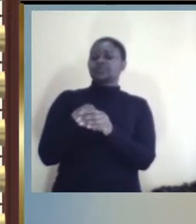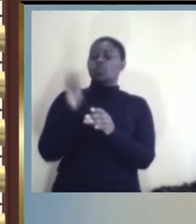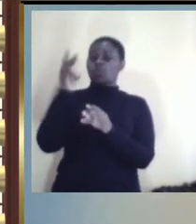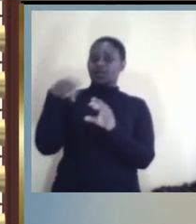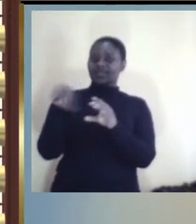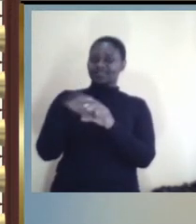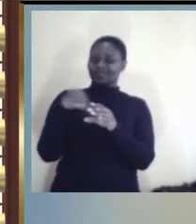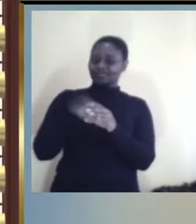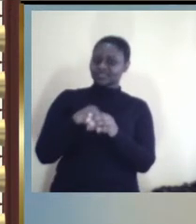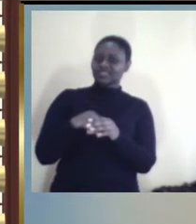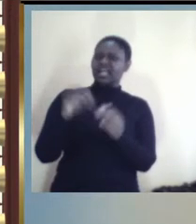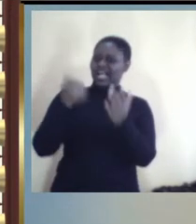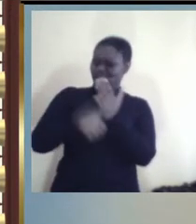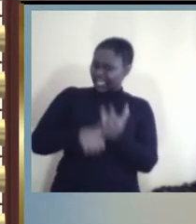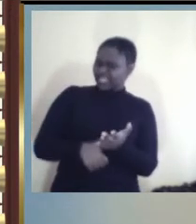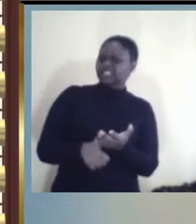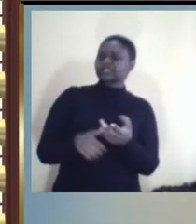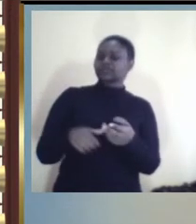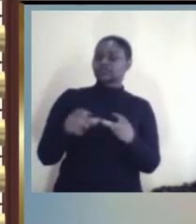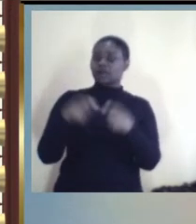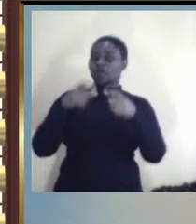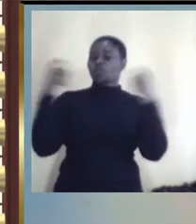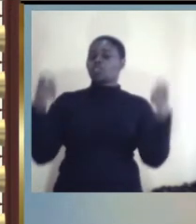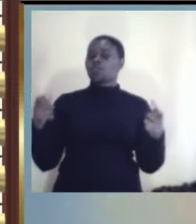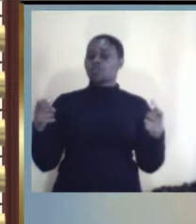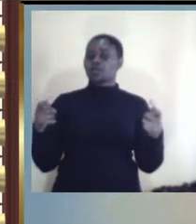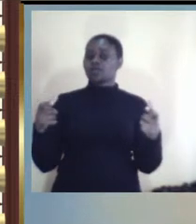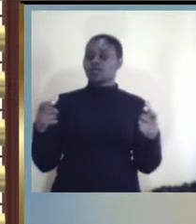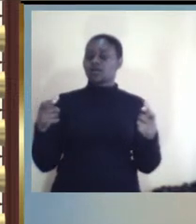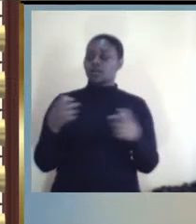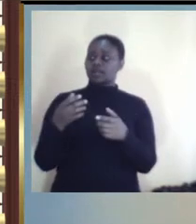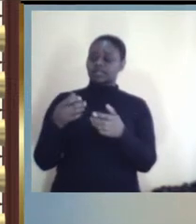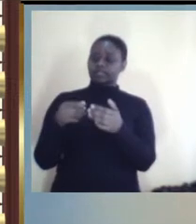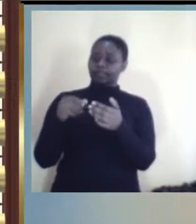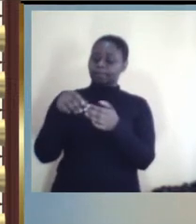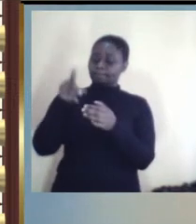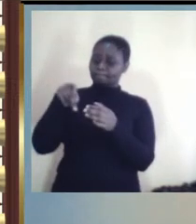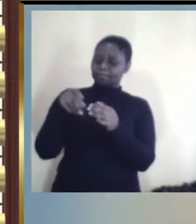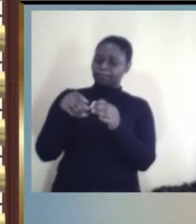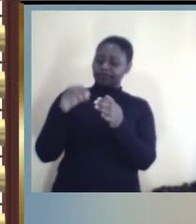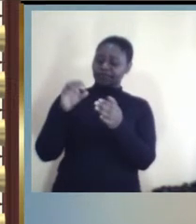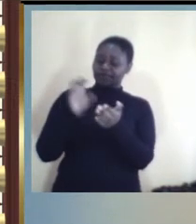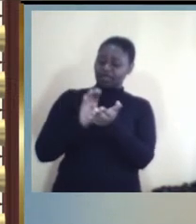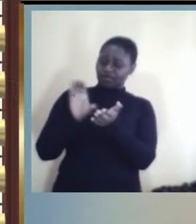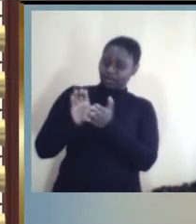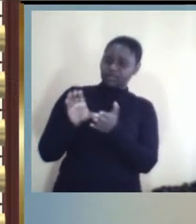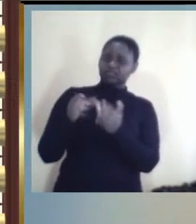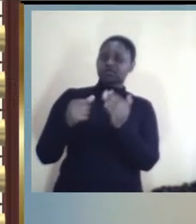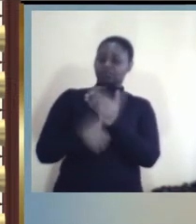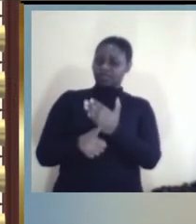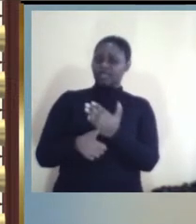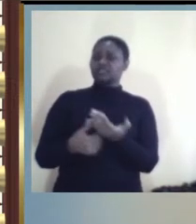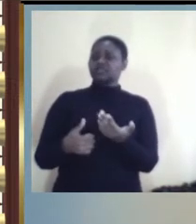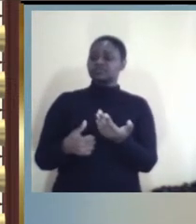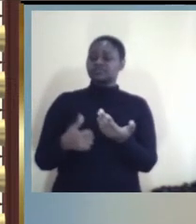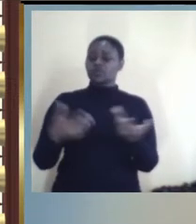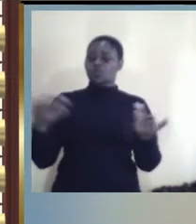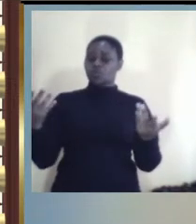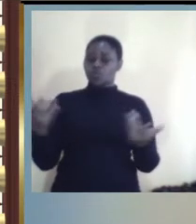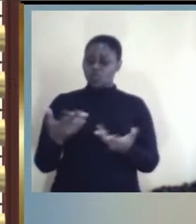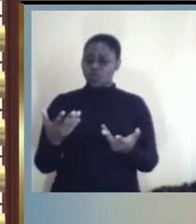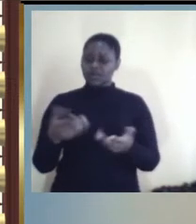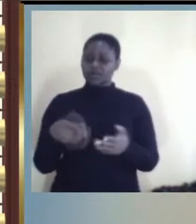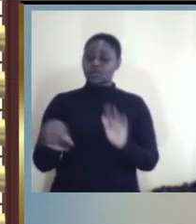include conditional grants, ikakhulukazi, the CASP grants. The CASP reductions will have